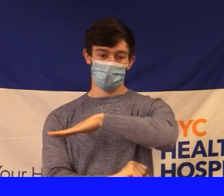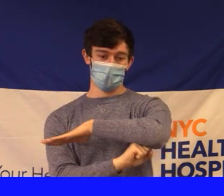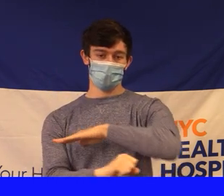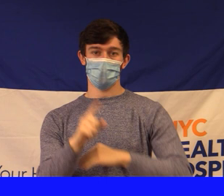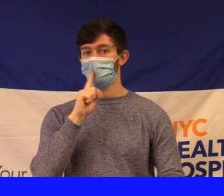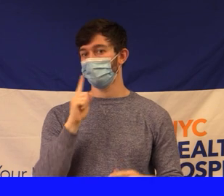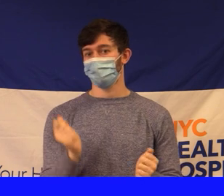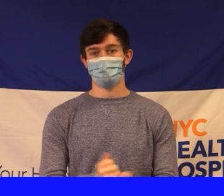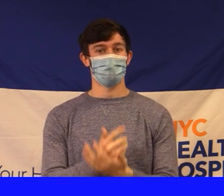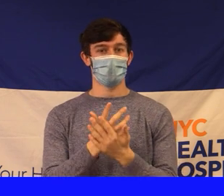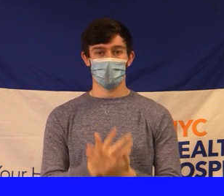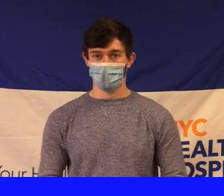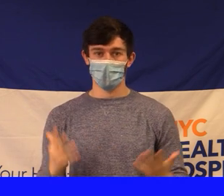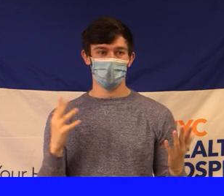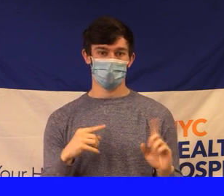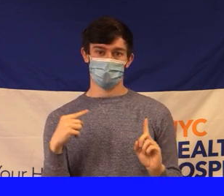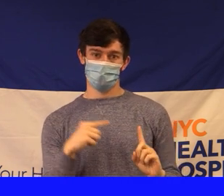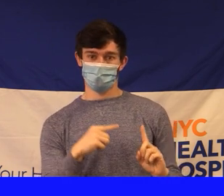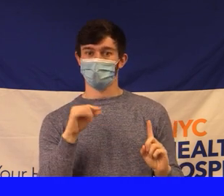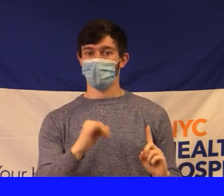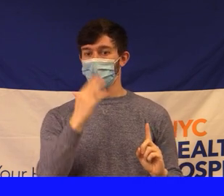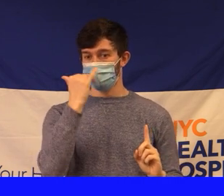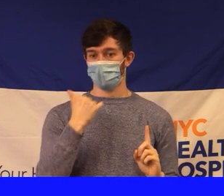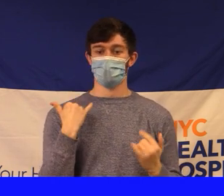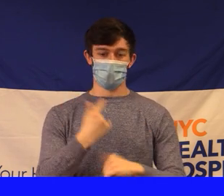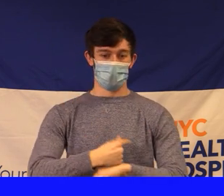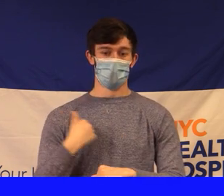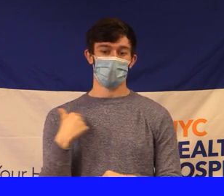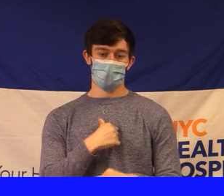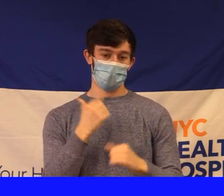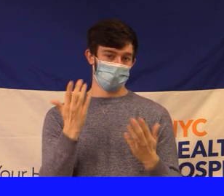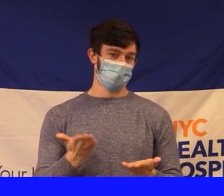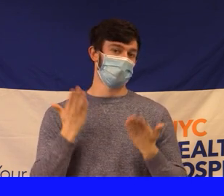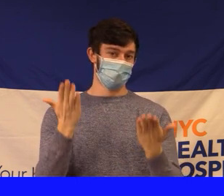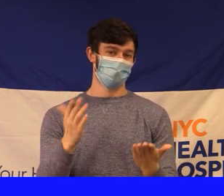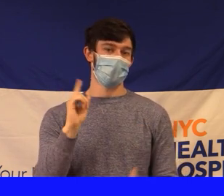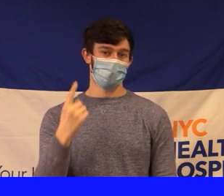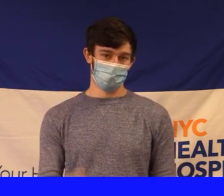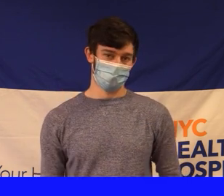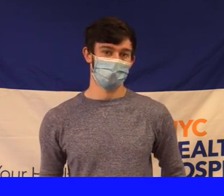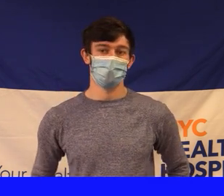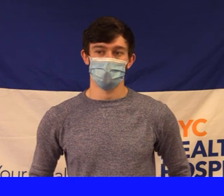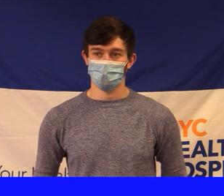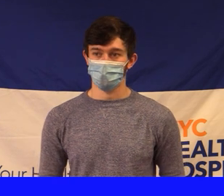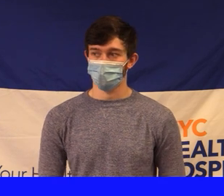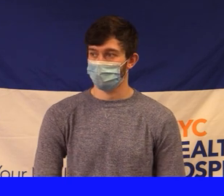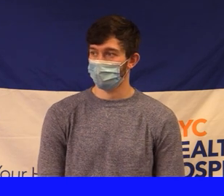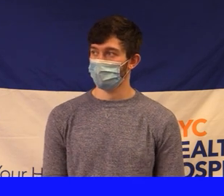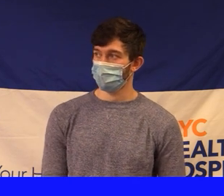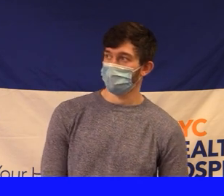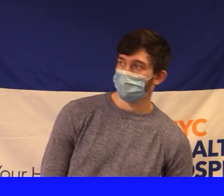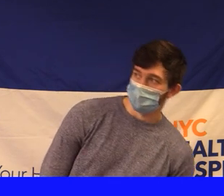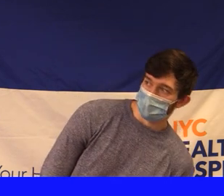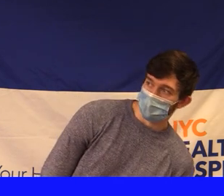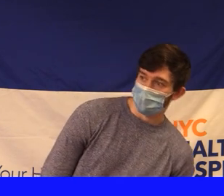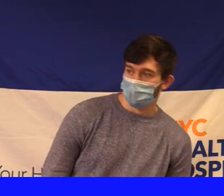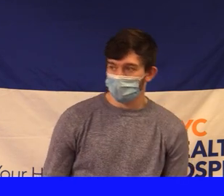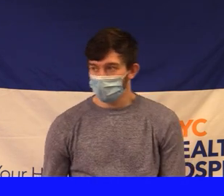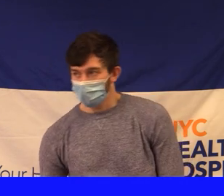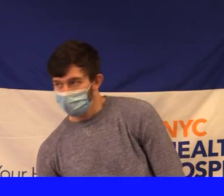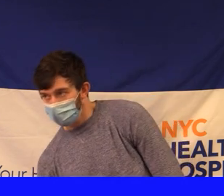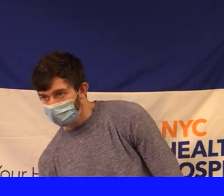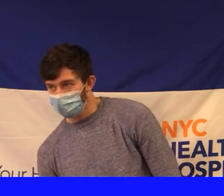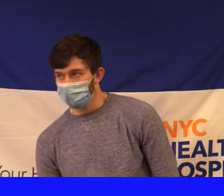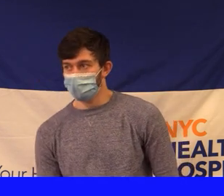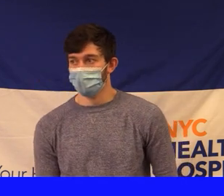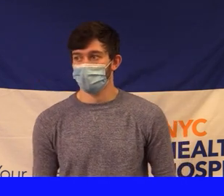everything for this business, which is why we're coming to you today with this initiative first. Terrific. Thank you so much, Danielle. You're